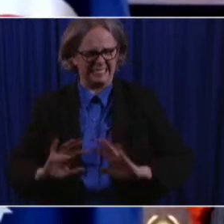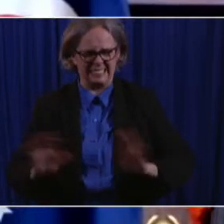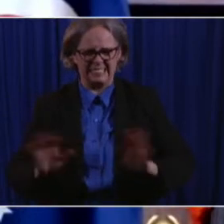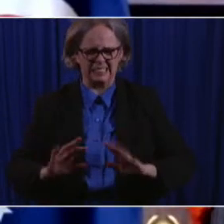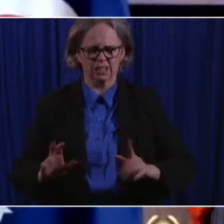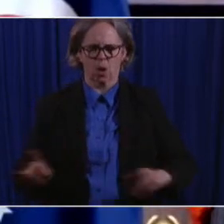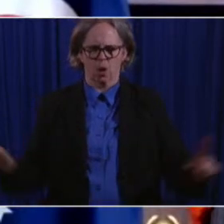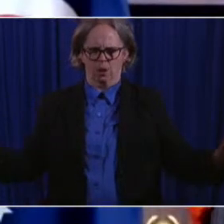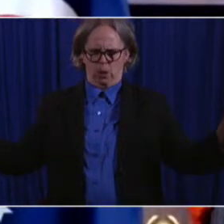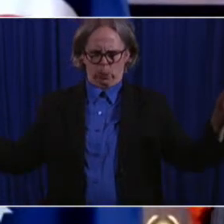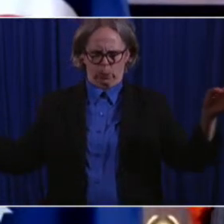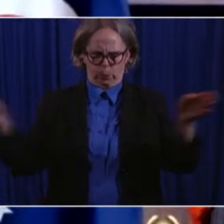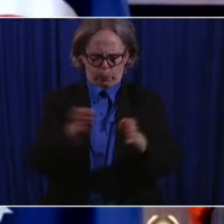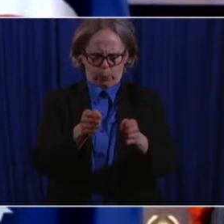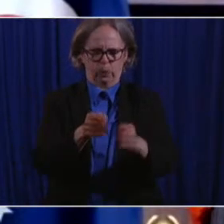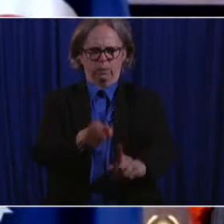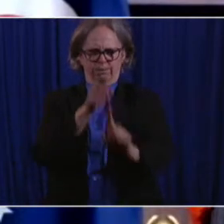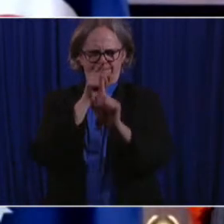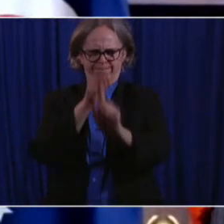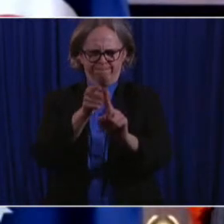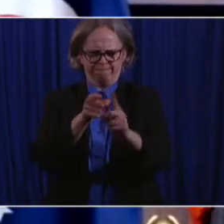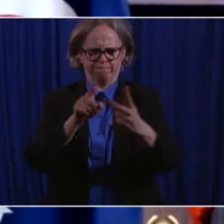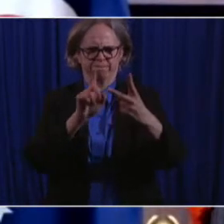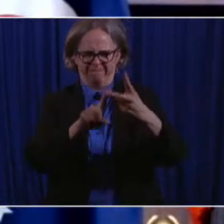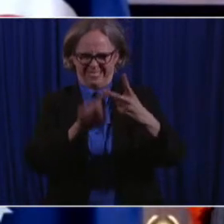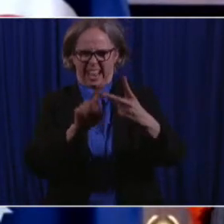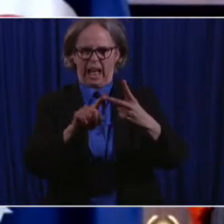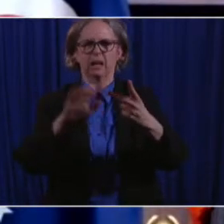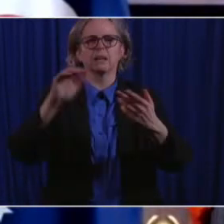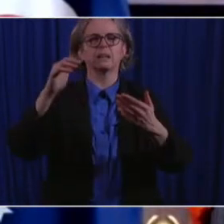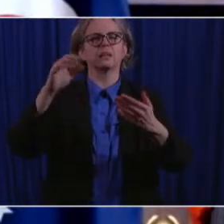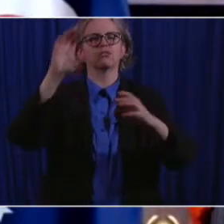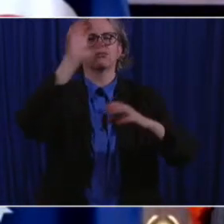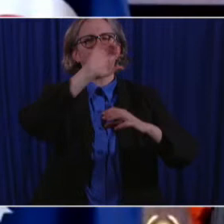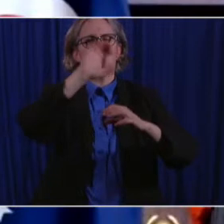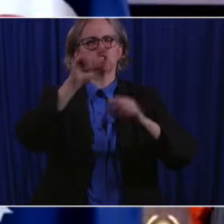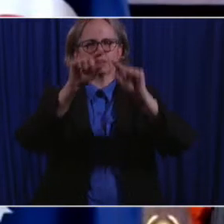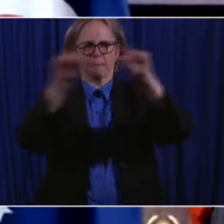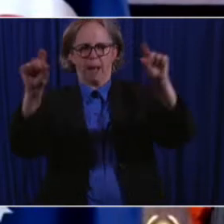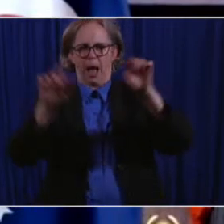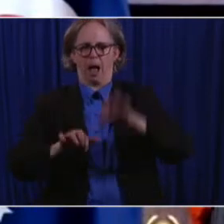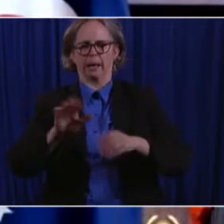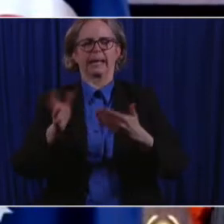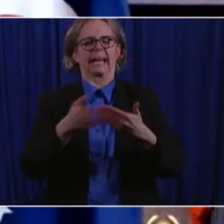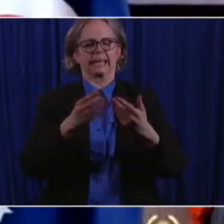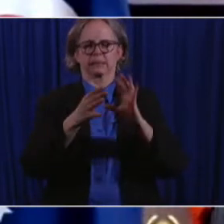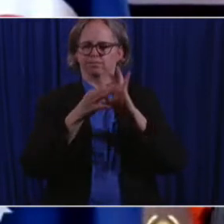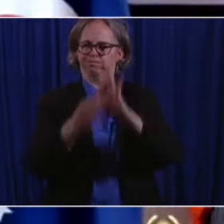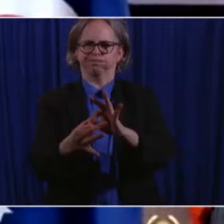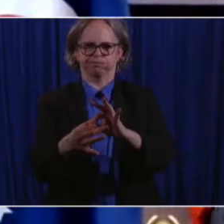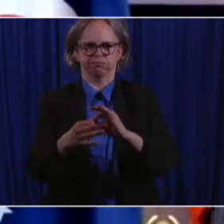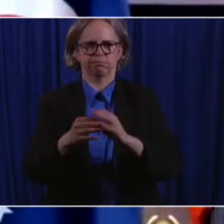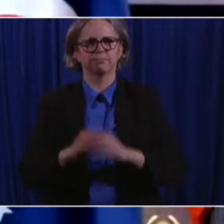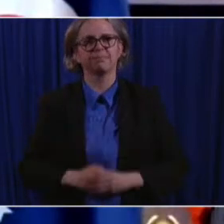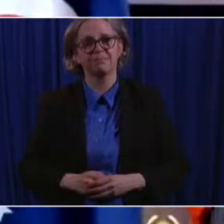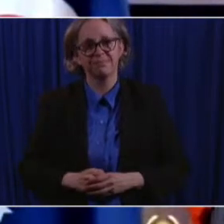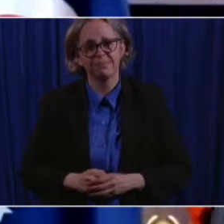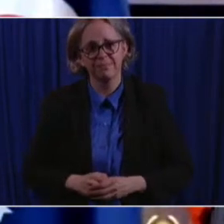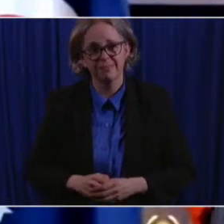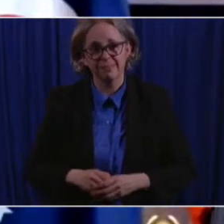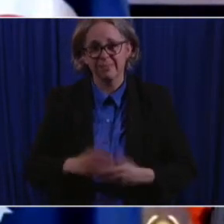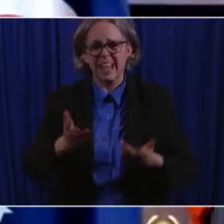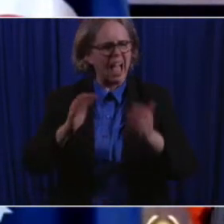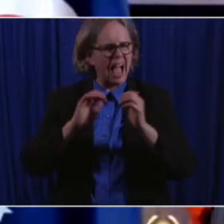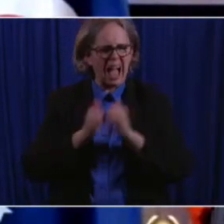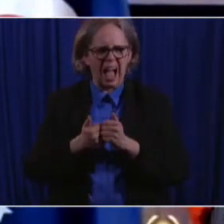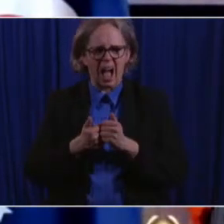You had to kind of narrow down what you were looking for. Now we're using new artificial intelligence